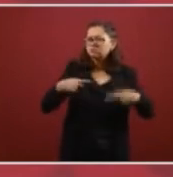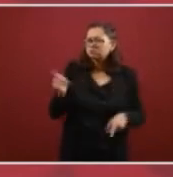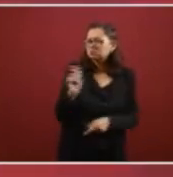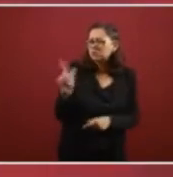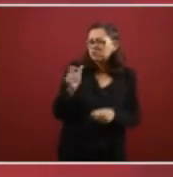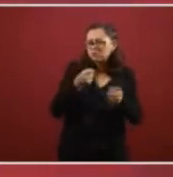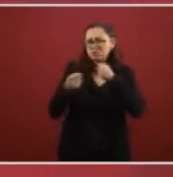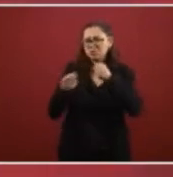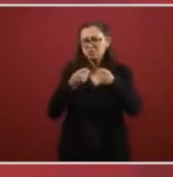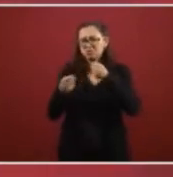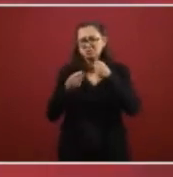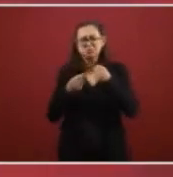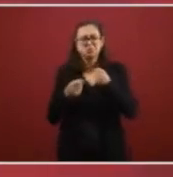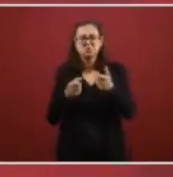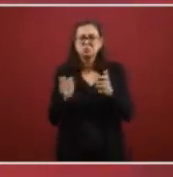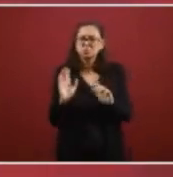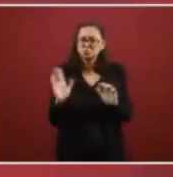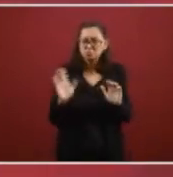professional